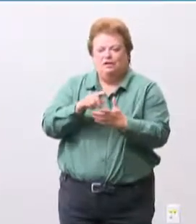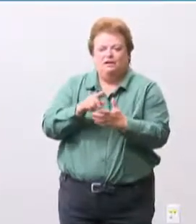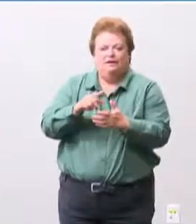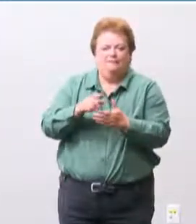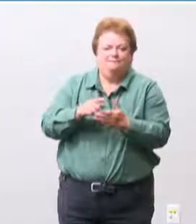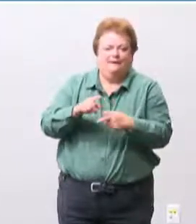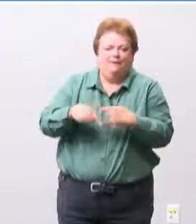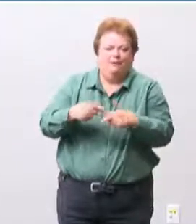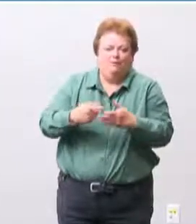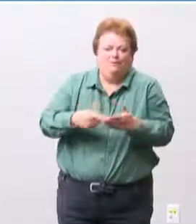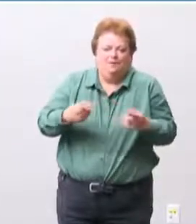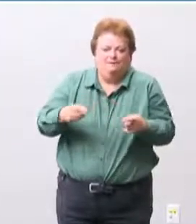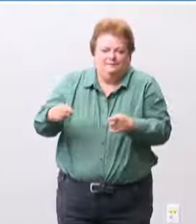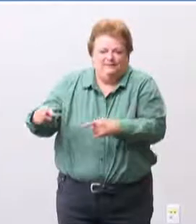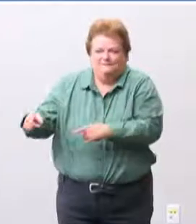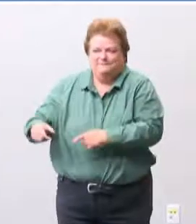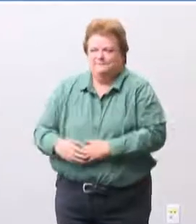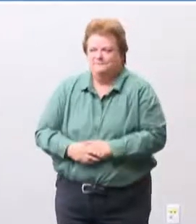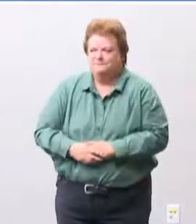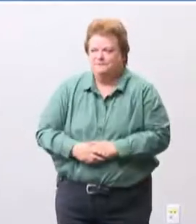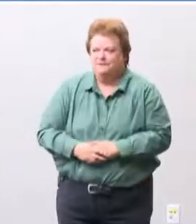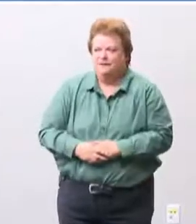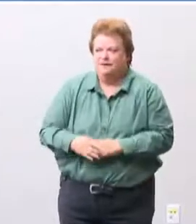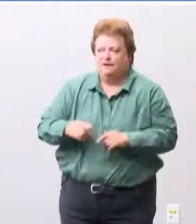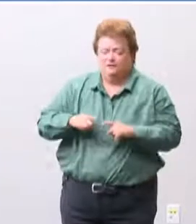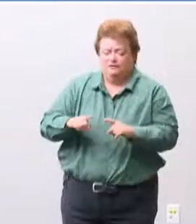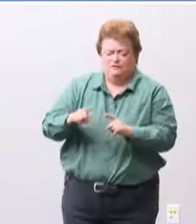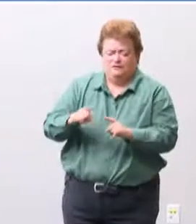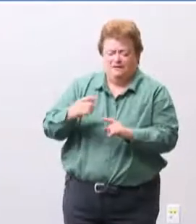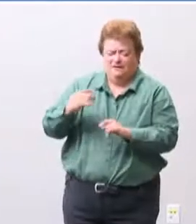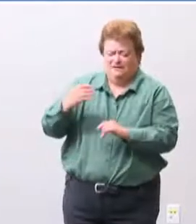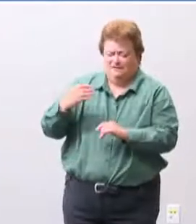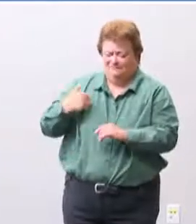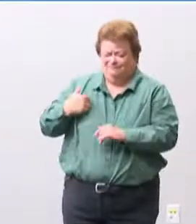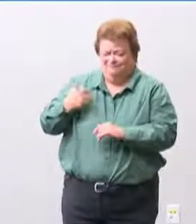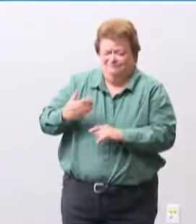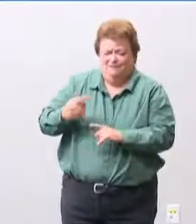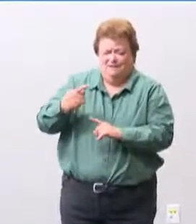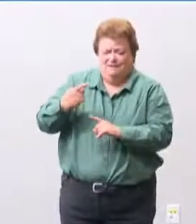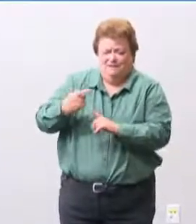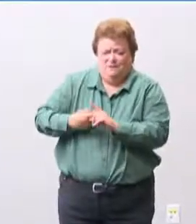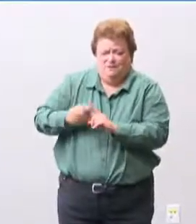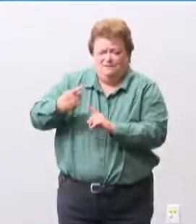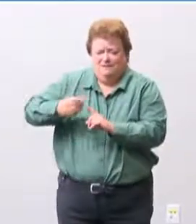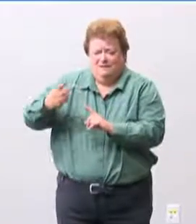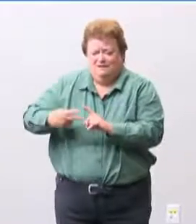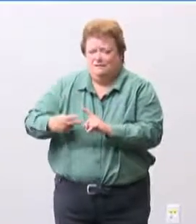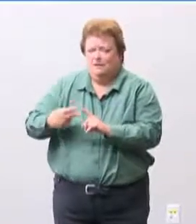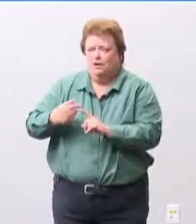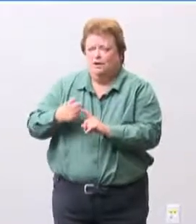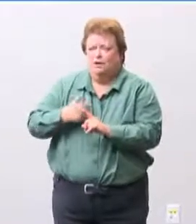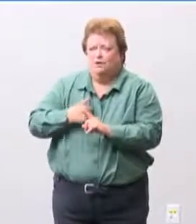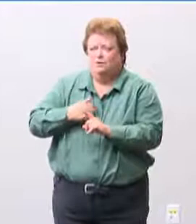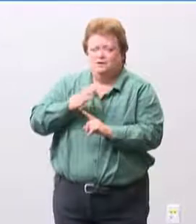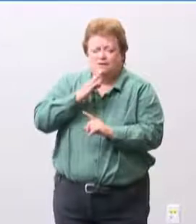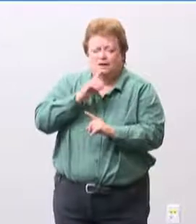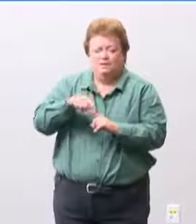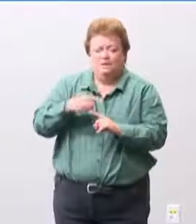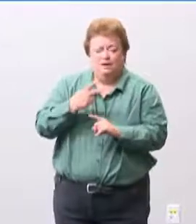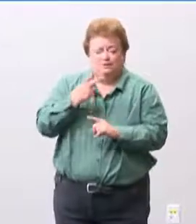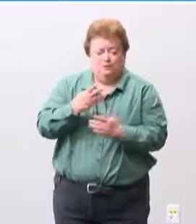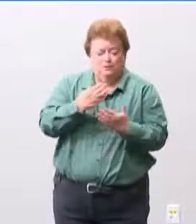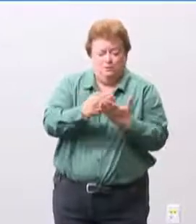developments. Over the last month and a half, we focused on two proven disease prevention